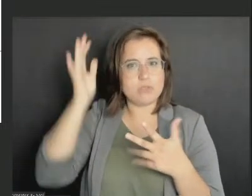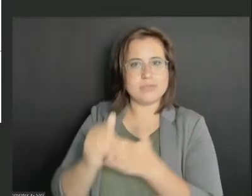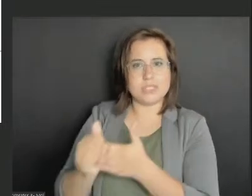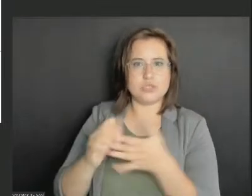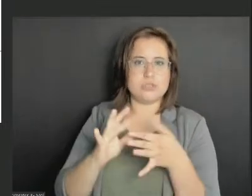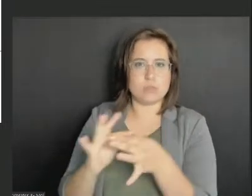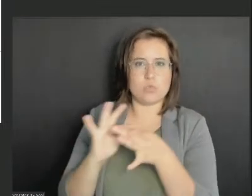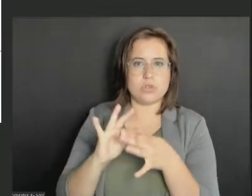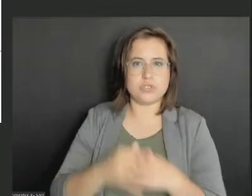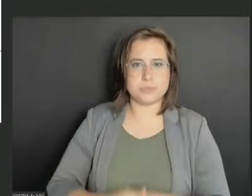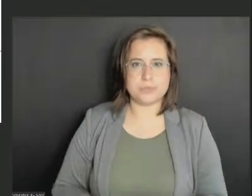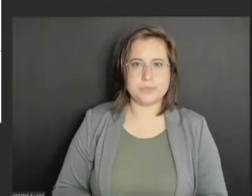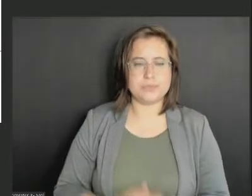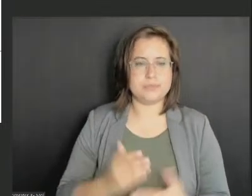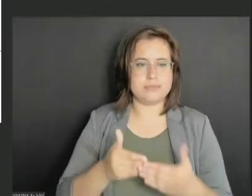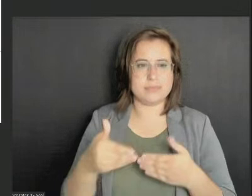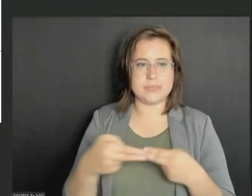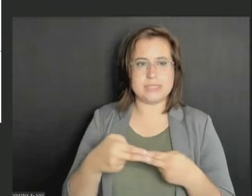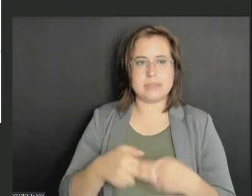please.